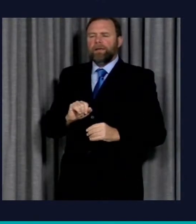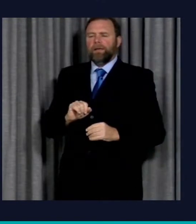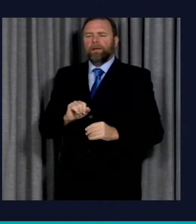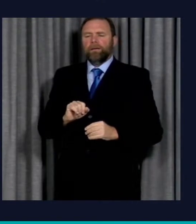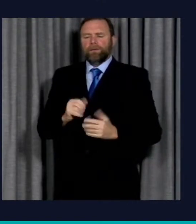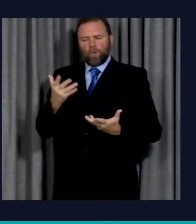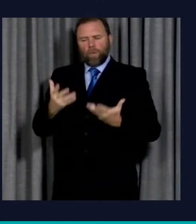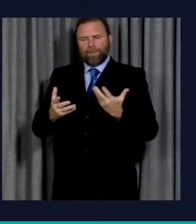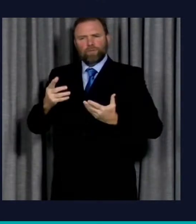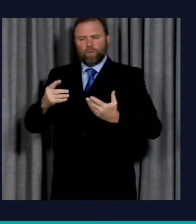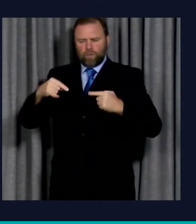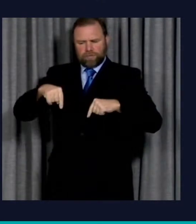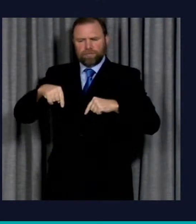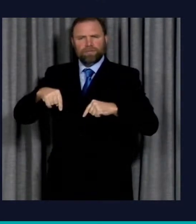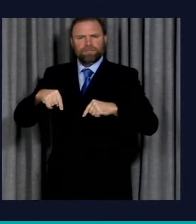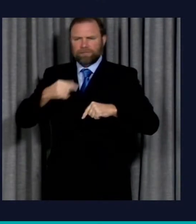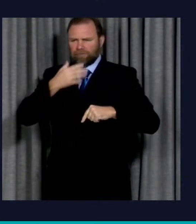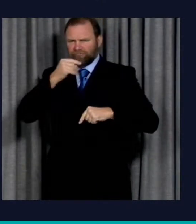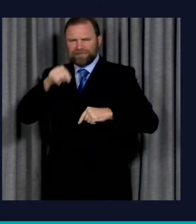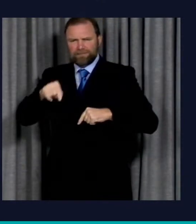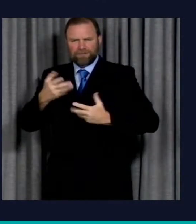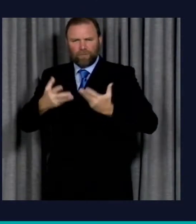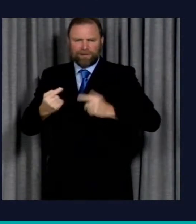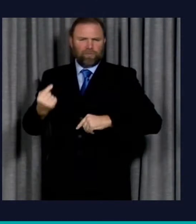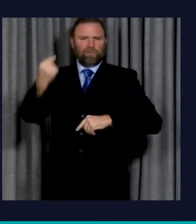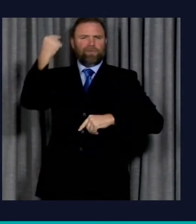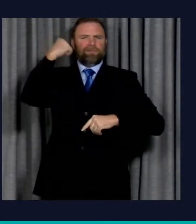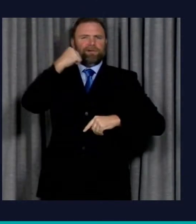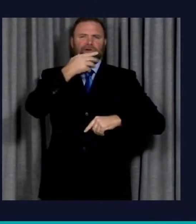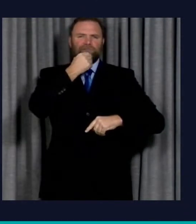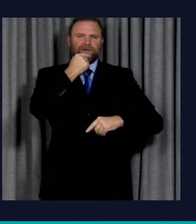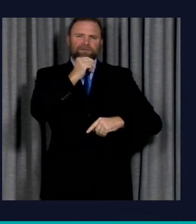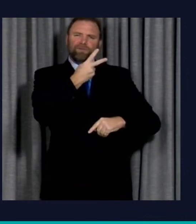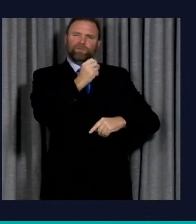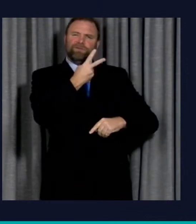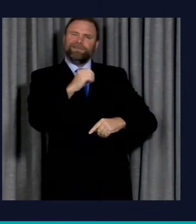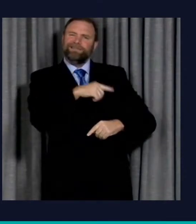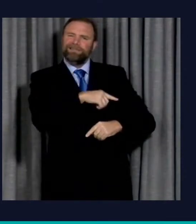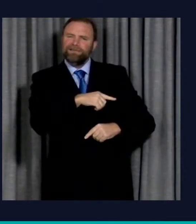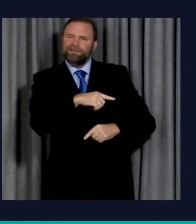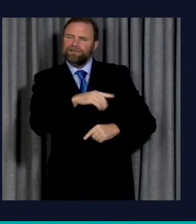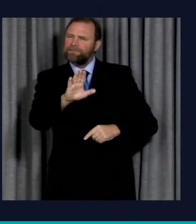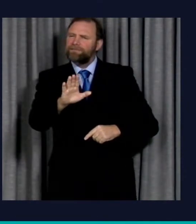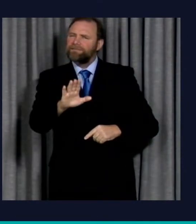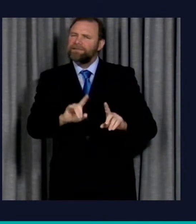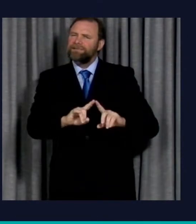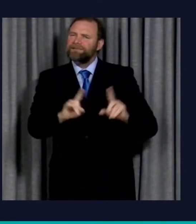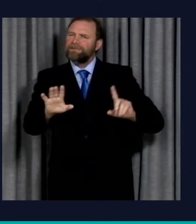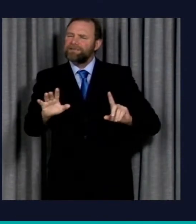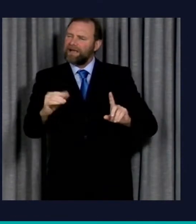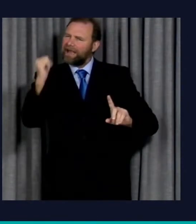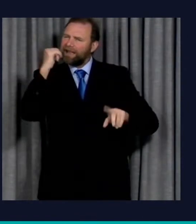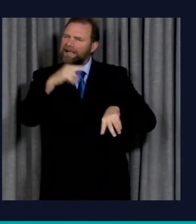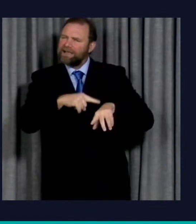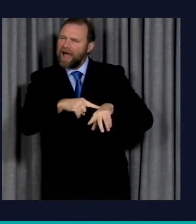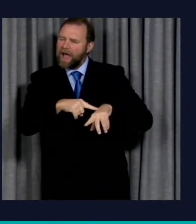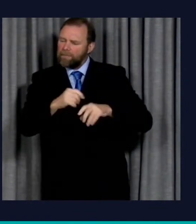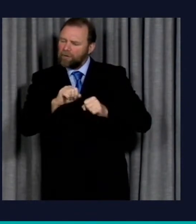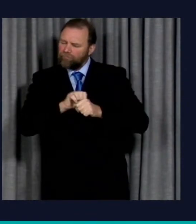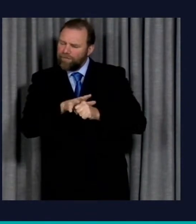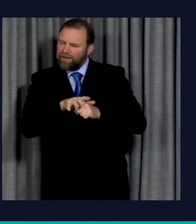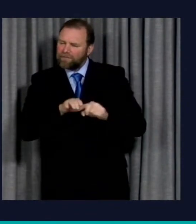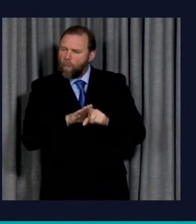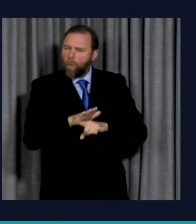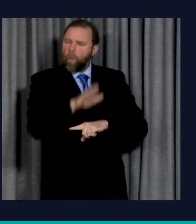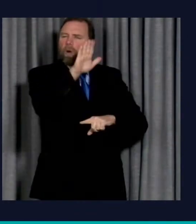position this year to the position we faced the last time we saw coronavirus rise in this